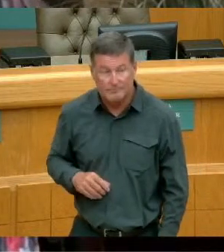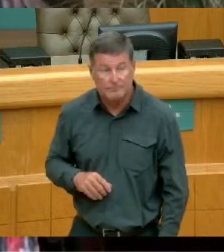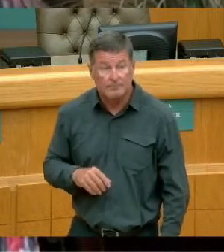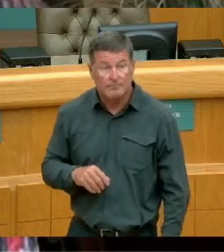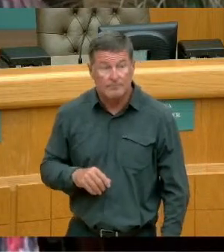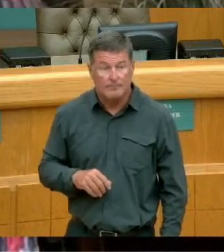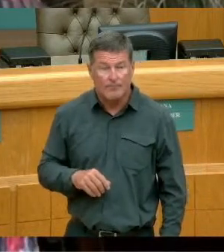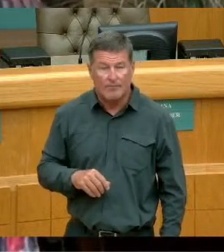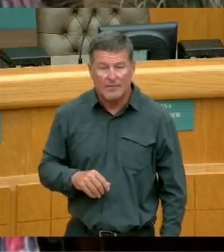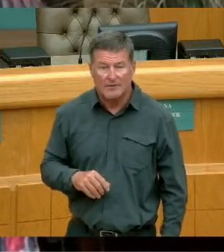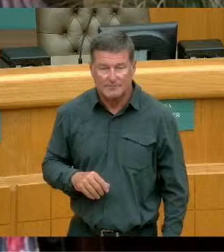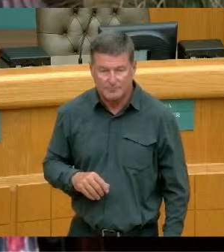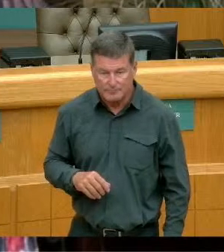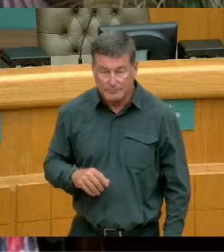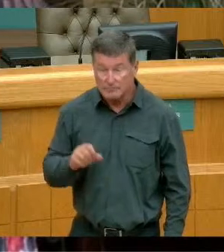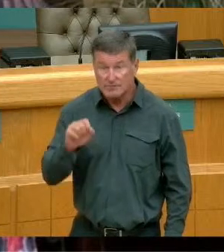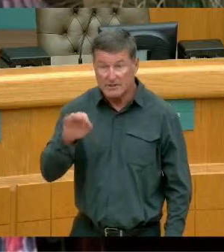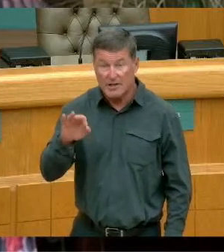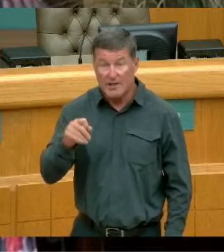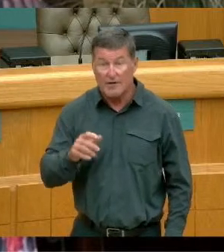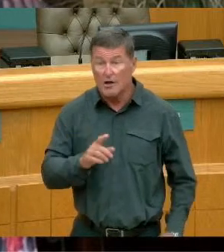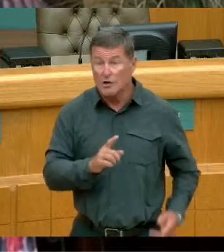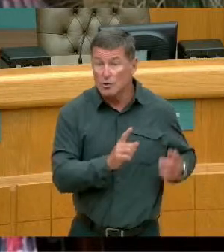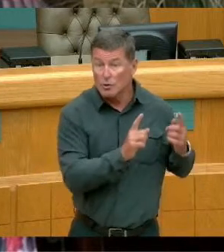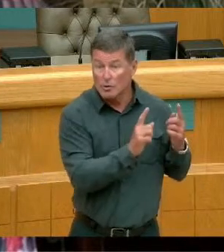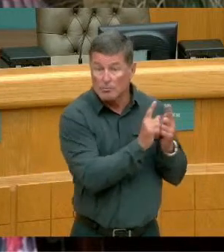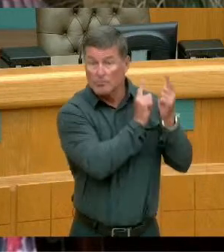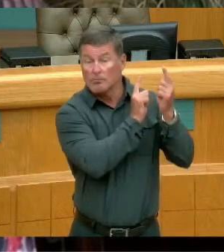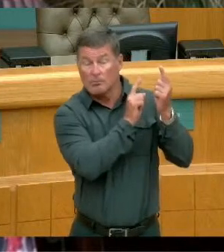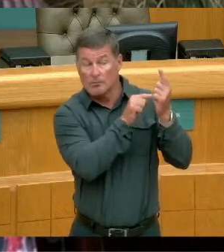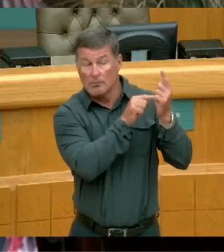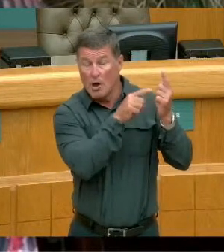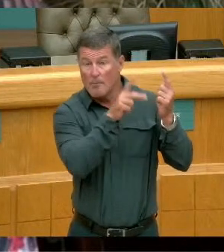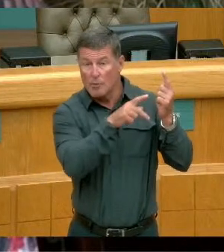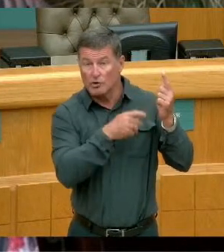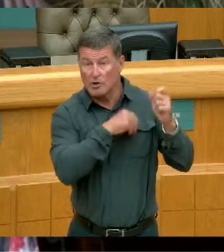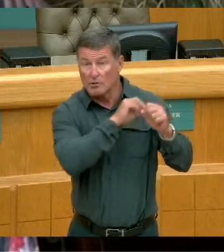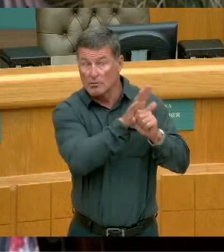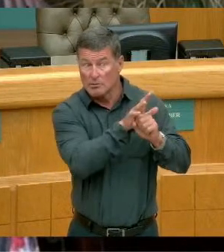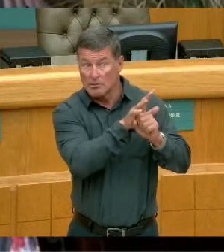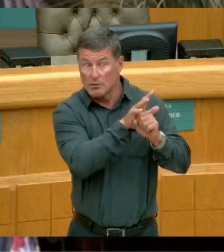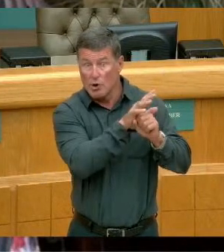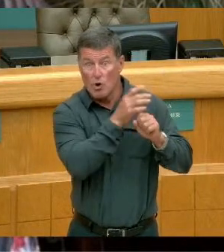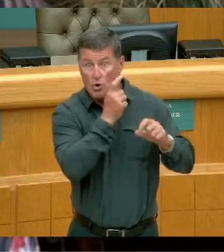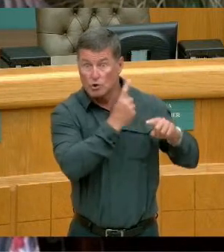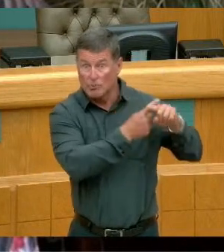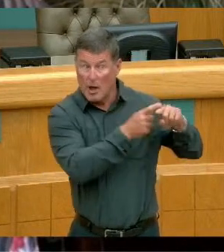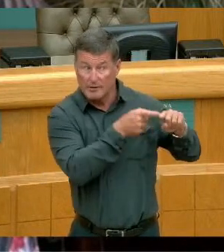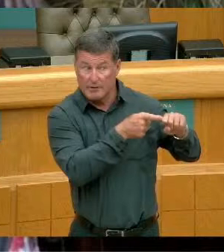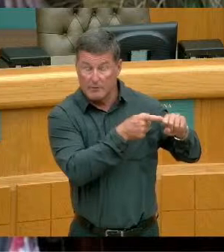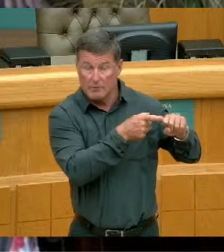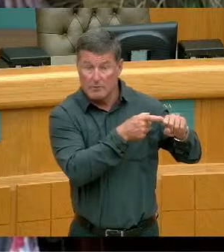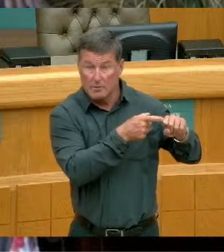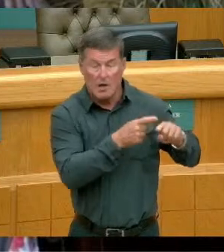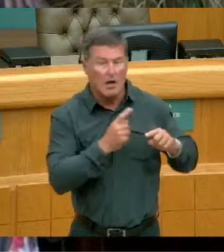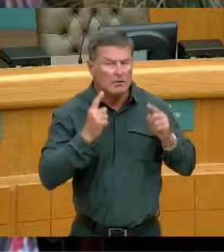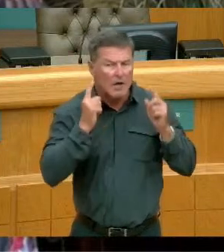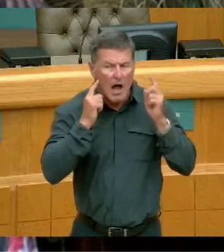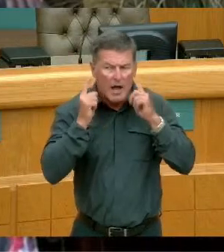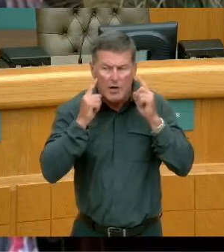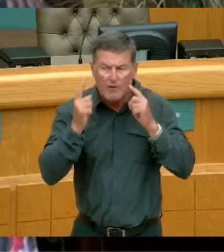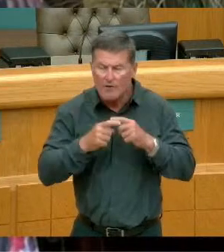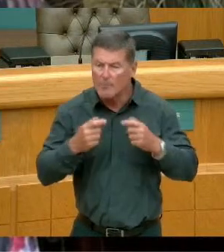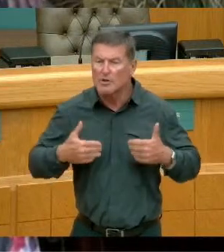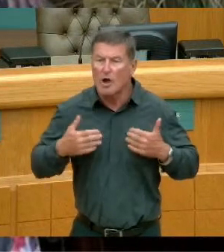were exposed to a COVID positive case, and this one is really important because I'm hearing the younger population